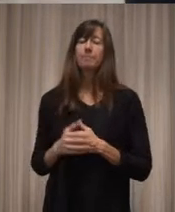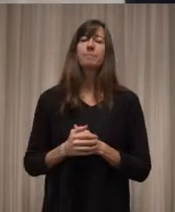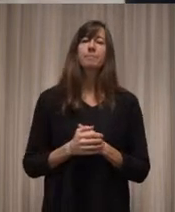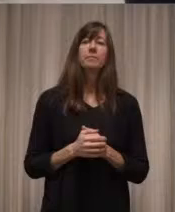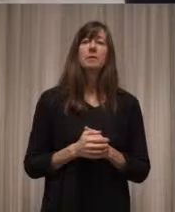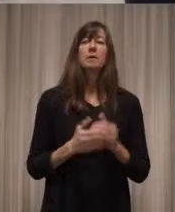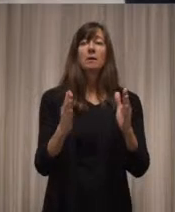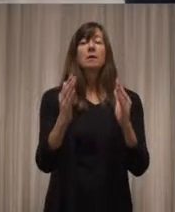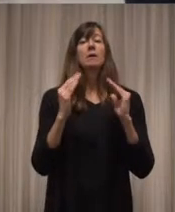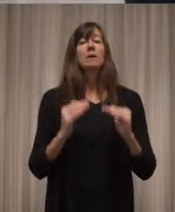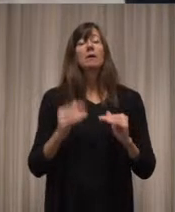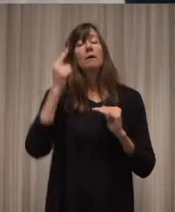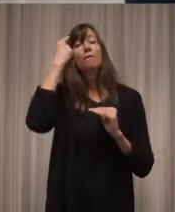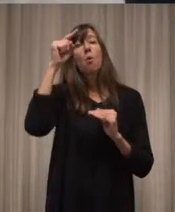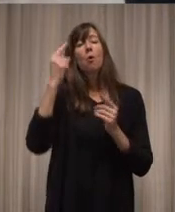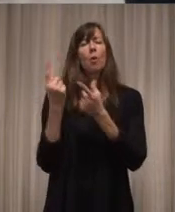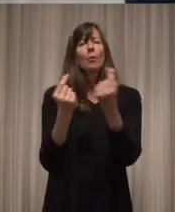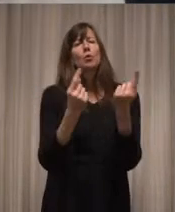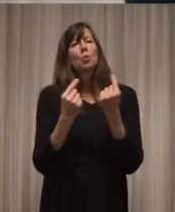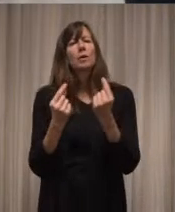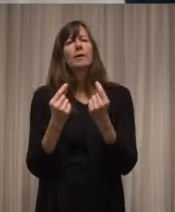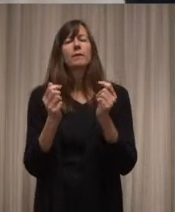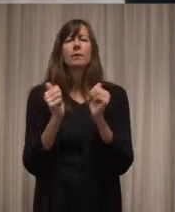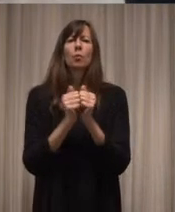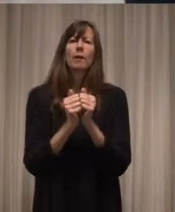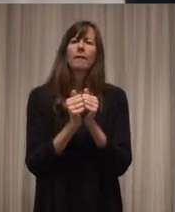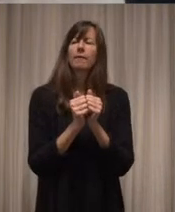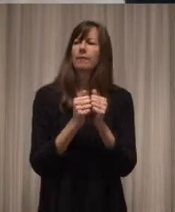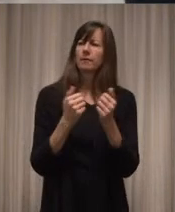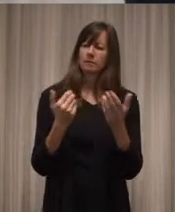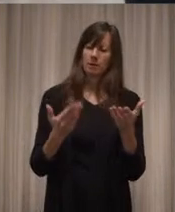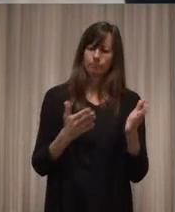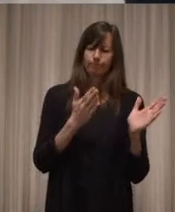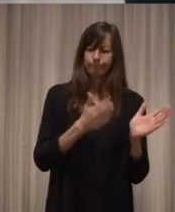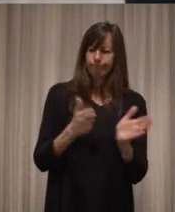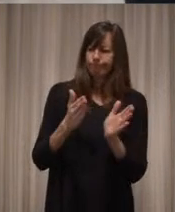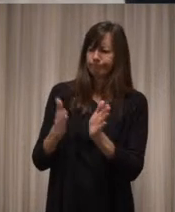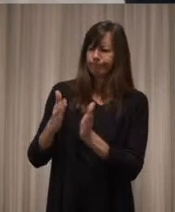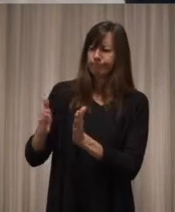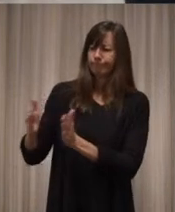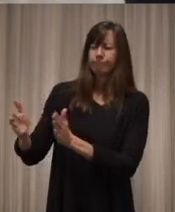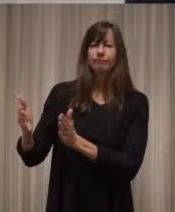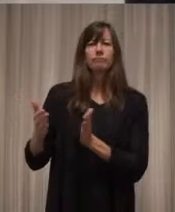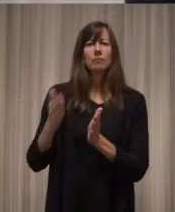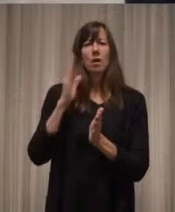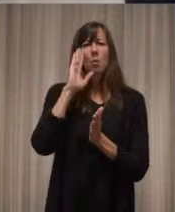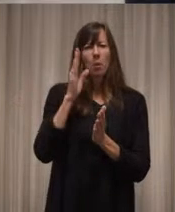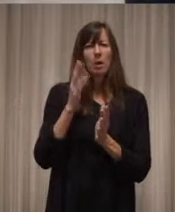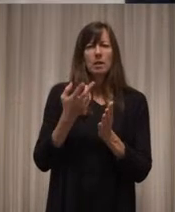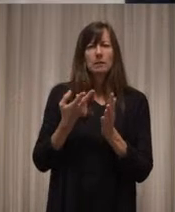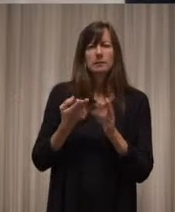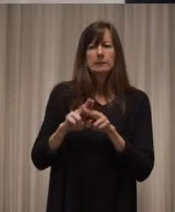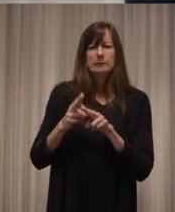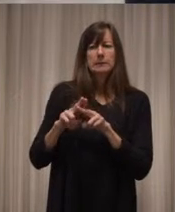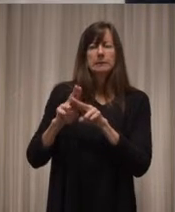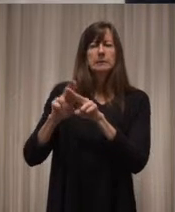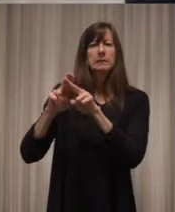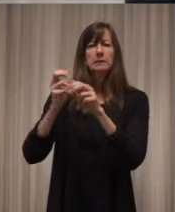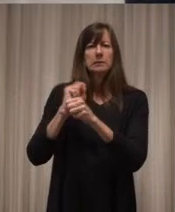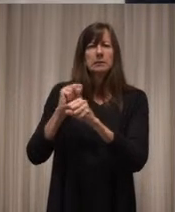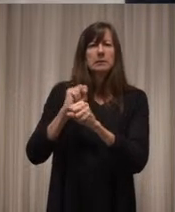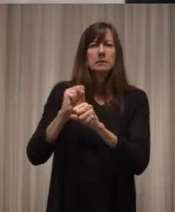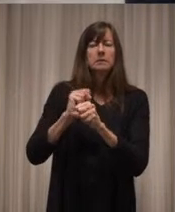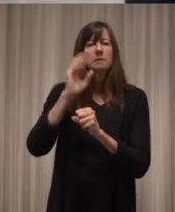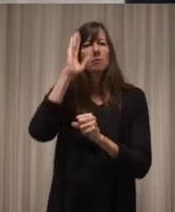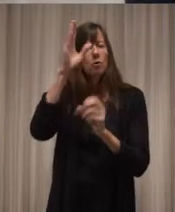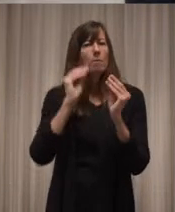logistical operation, which will continue to ramp up with each phase, we really want to make sure that we put in the effort to